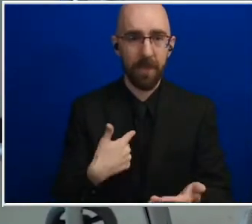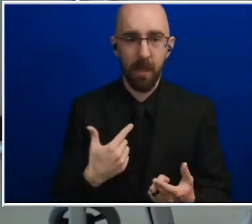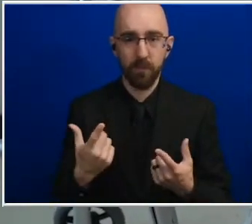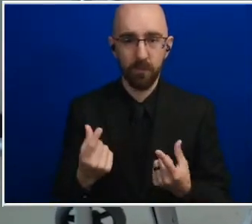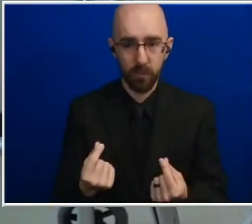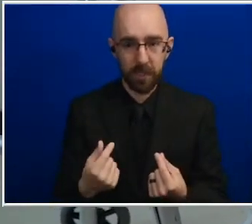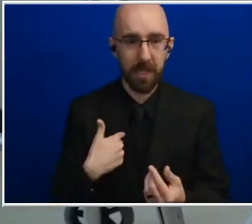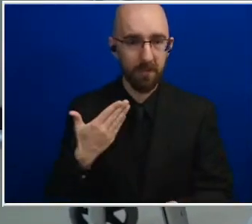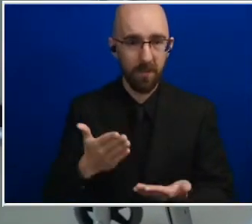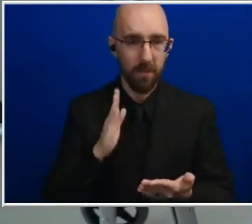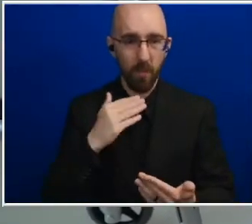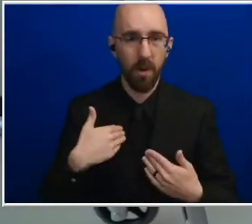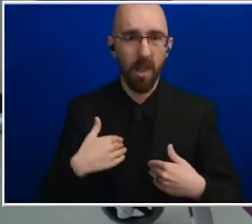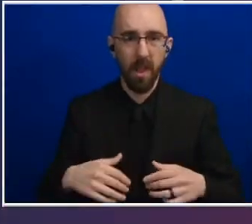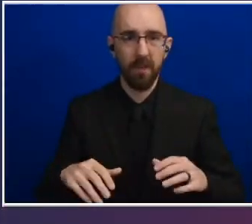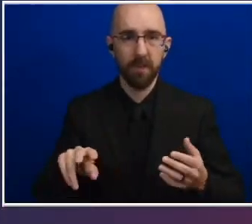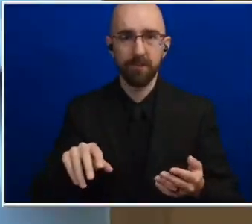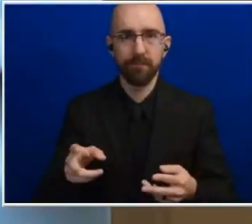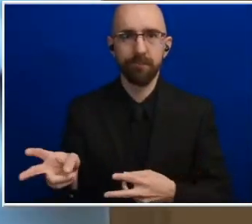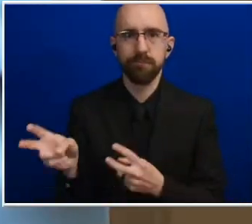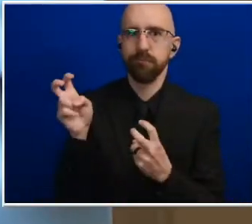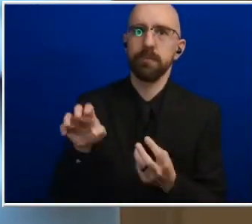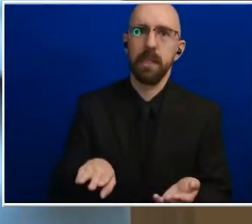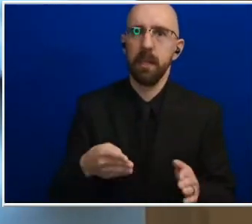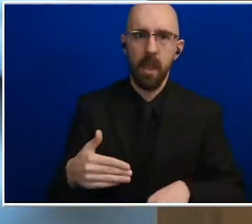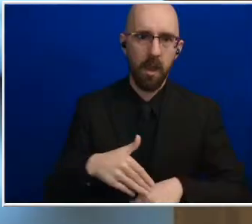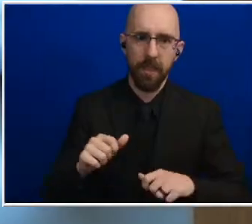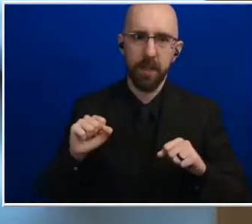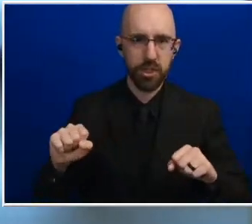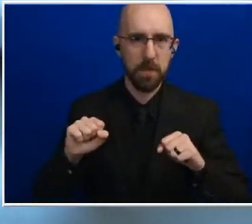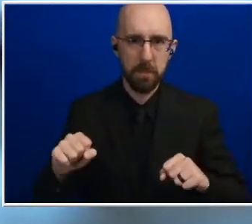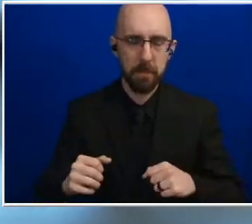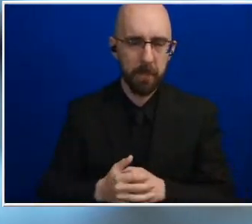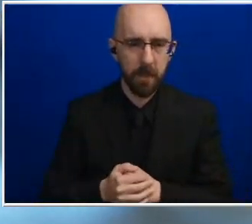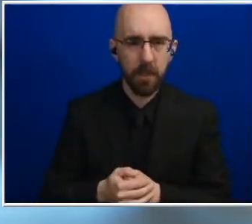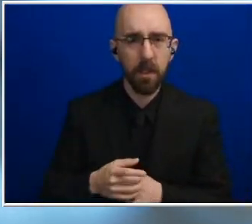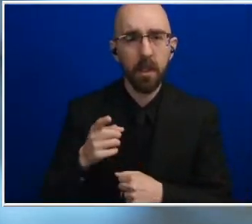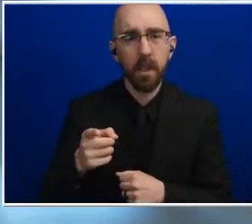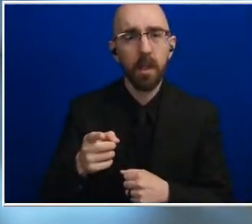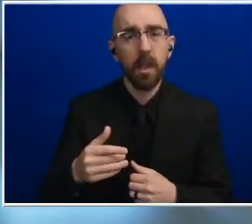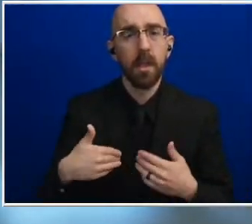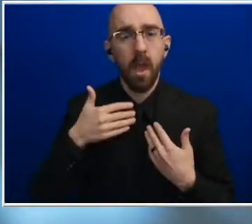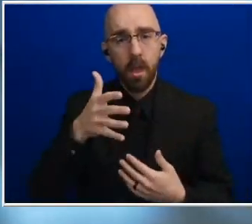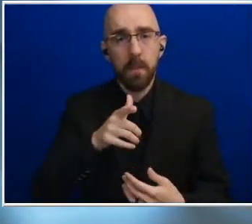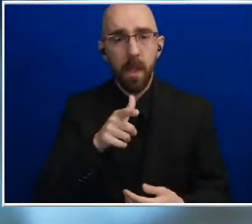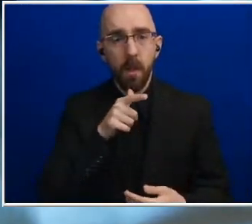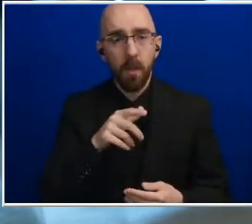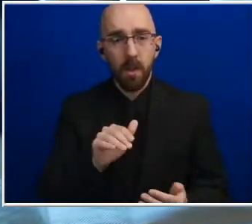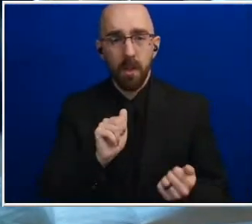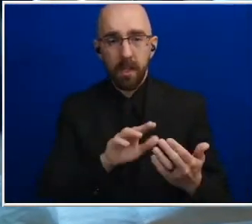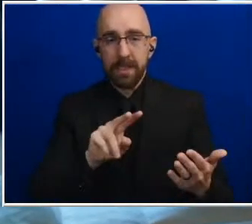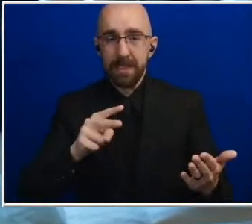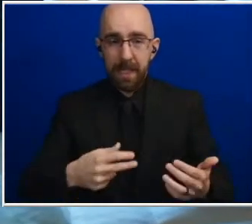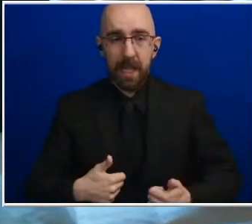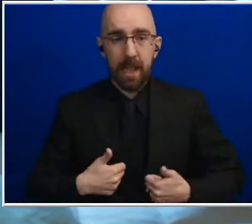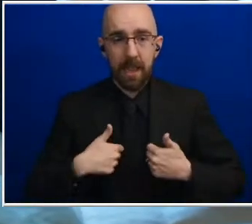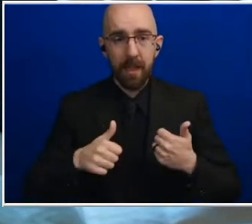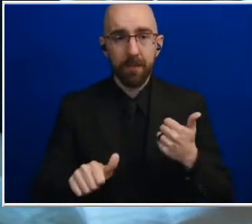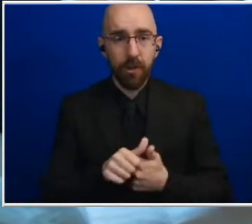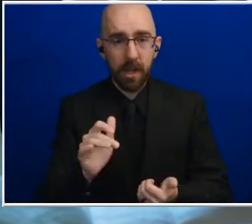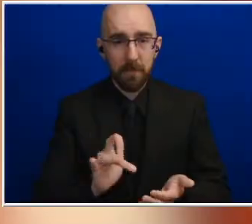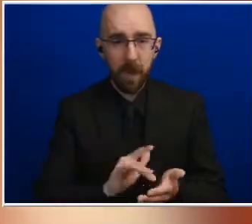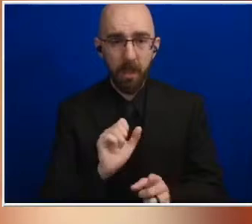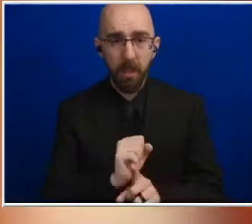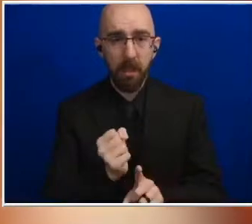dropped dead at the gym. The young man who faced his second life-threatening medical condition before the age of 30.